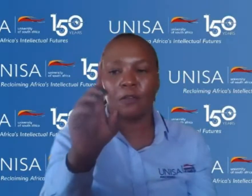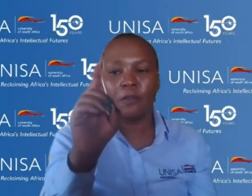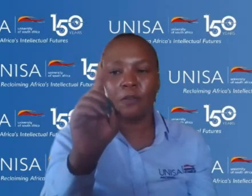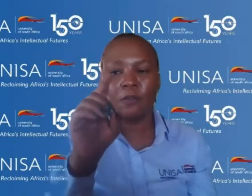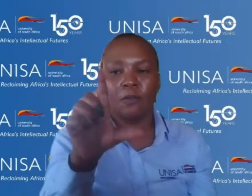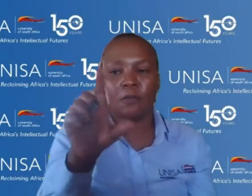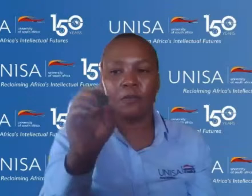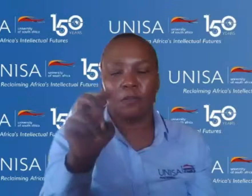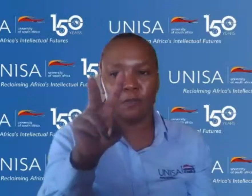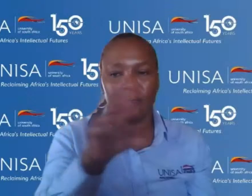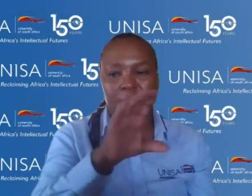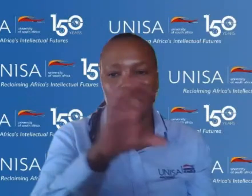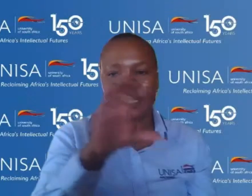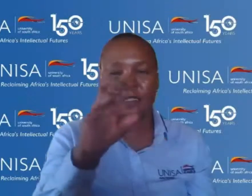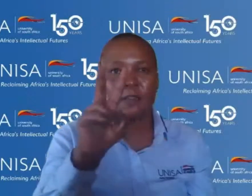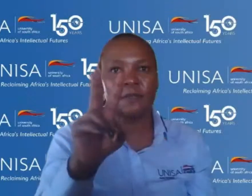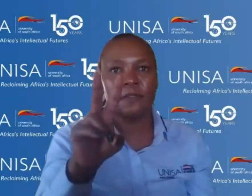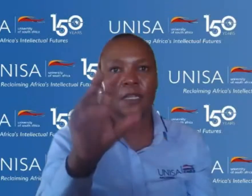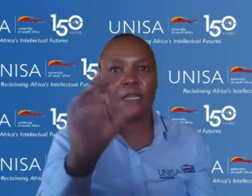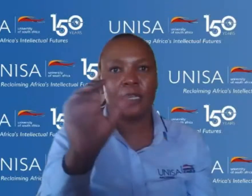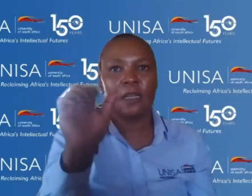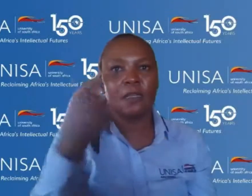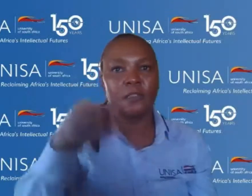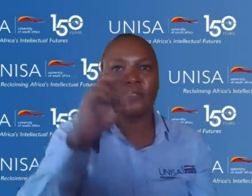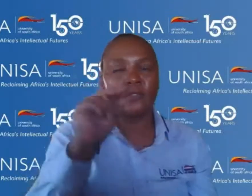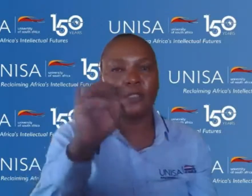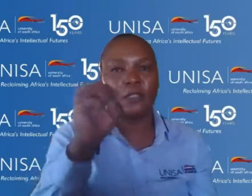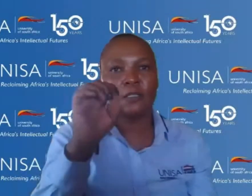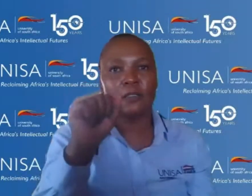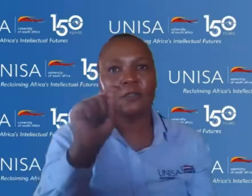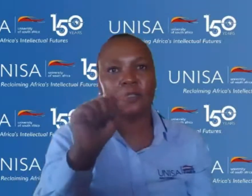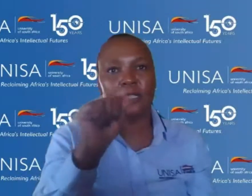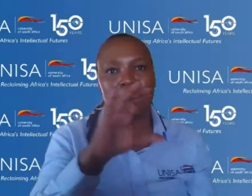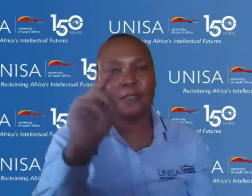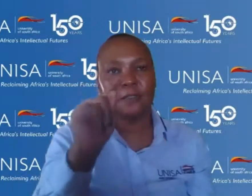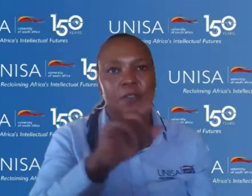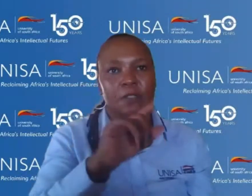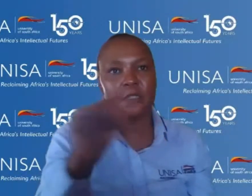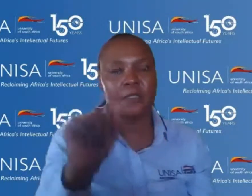ndlovcv@unisa.ac.za, or you can contact me at